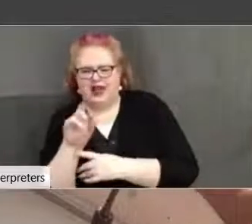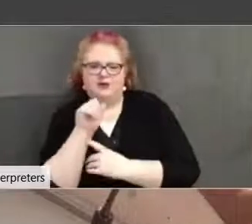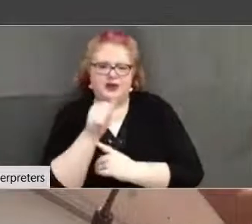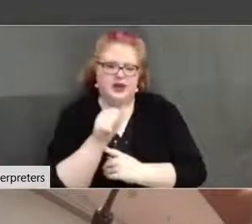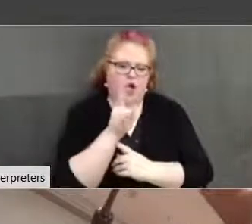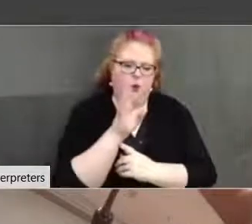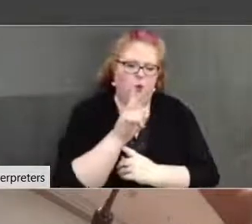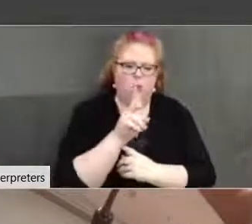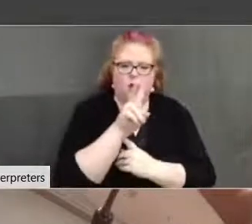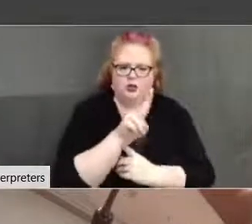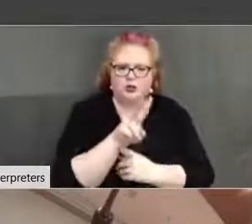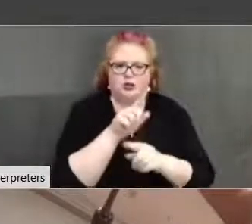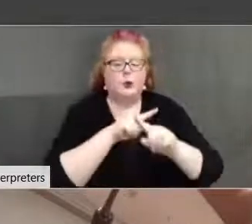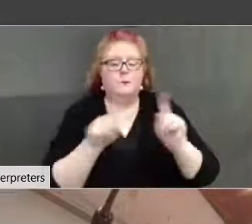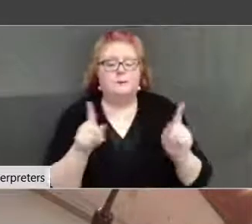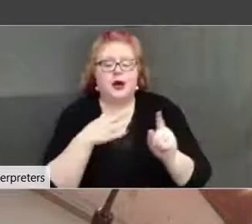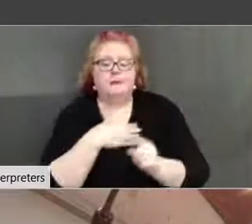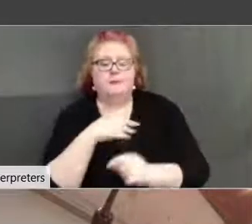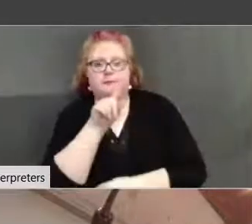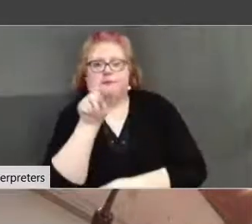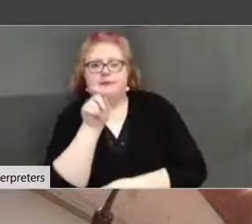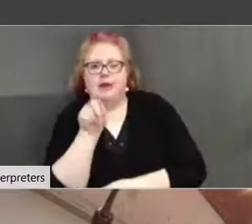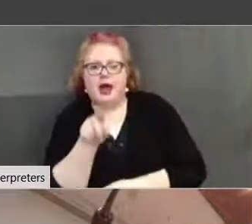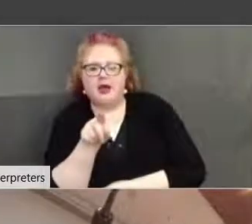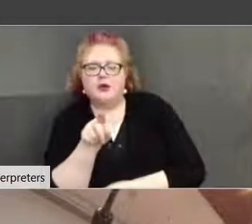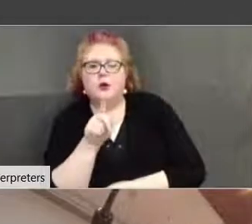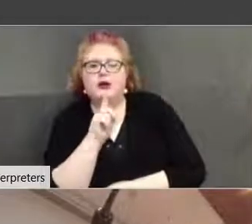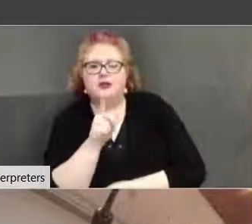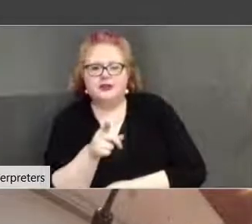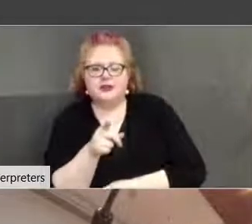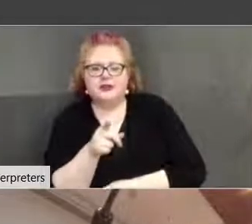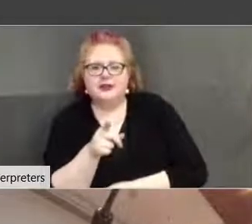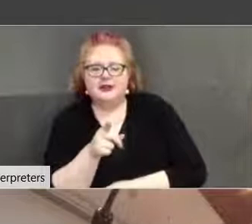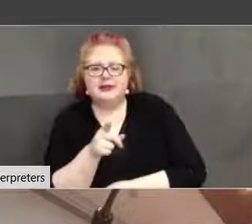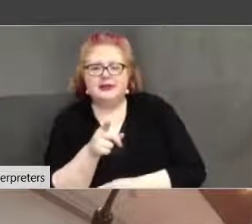my question is also,